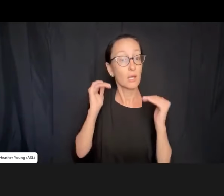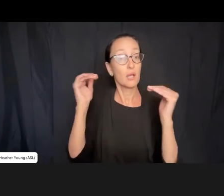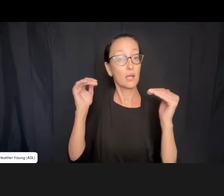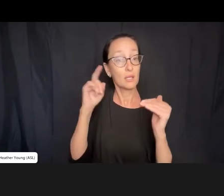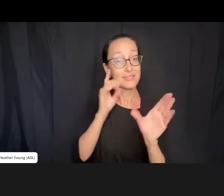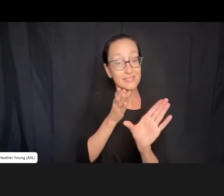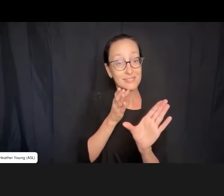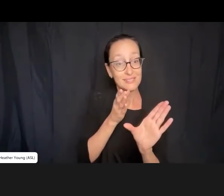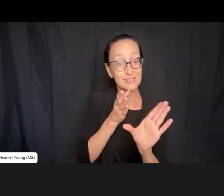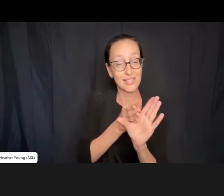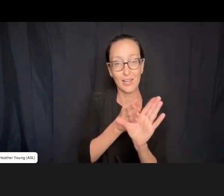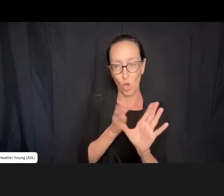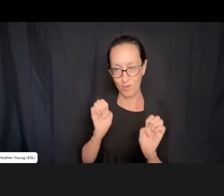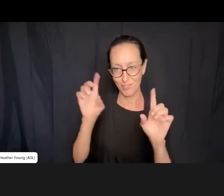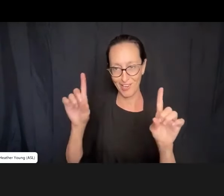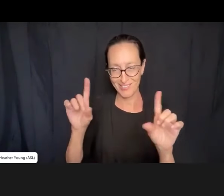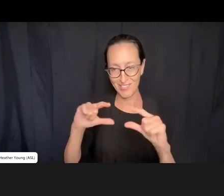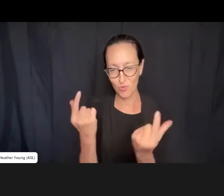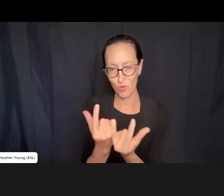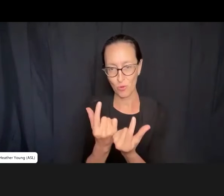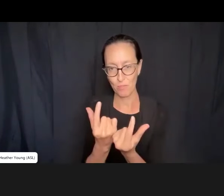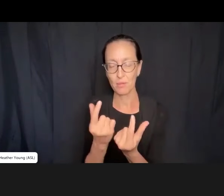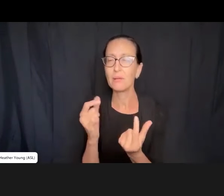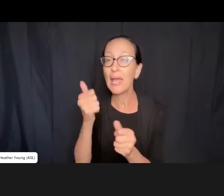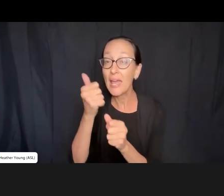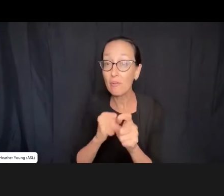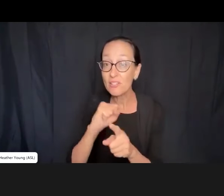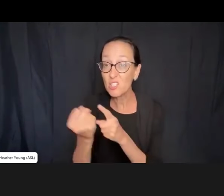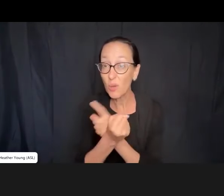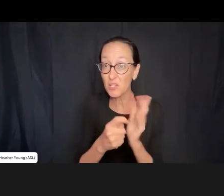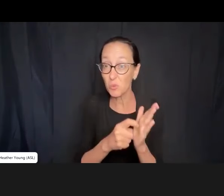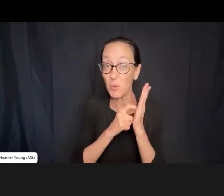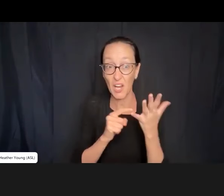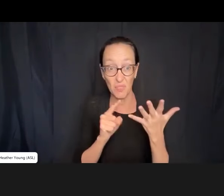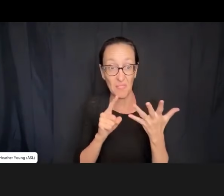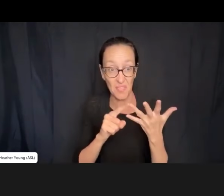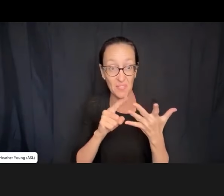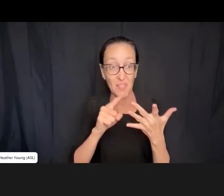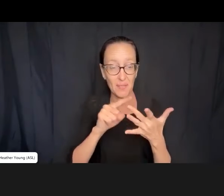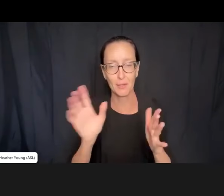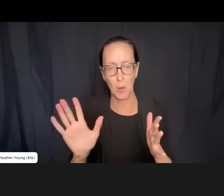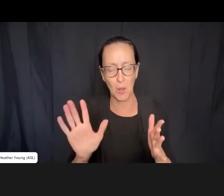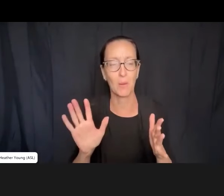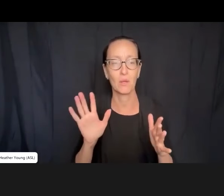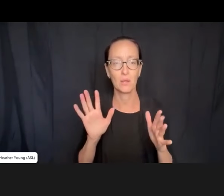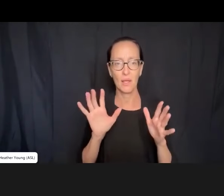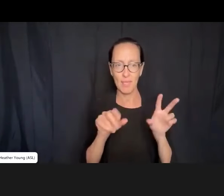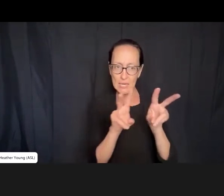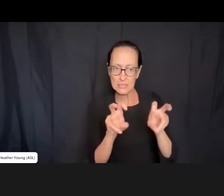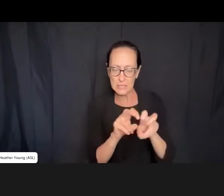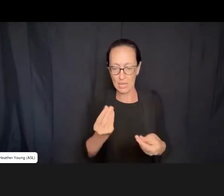we are not saying in every situation we do all of these interventions. The situation kind of guides us on which ones we do. But the